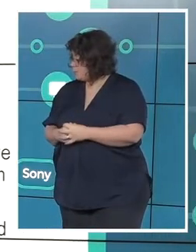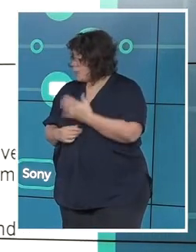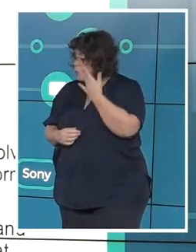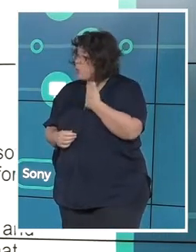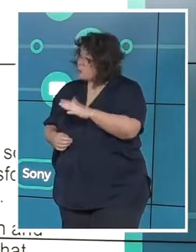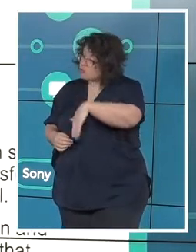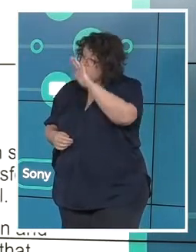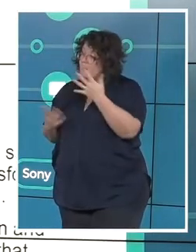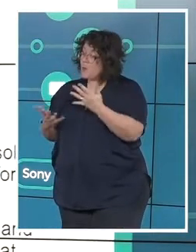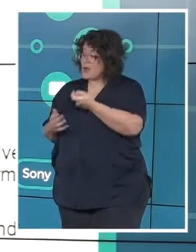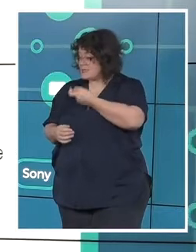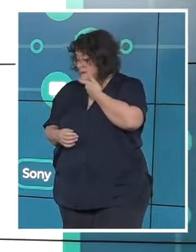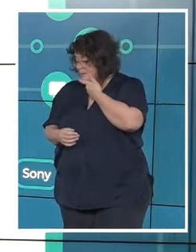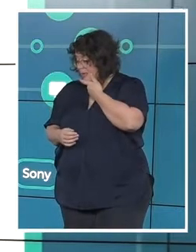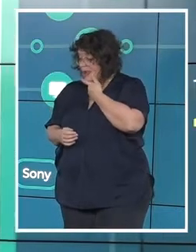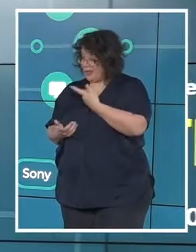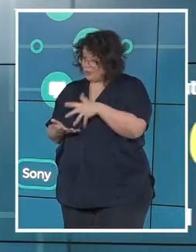customer experience.